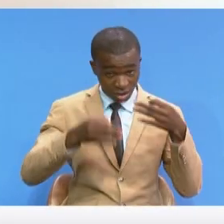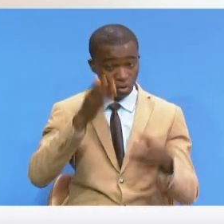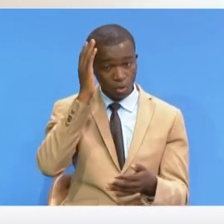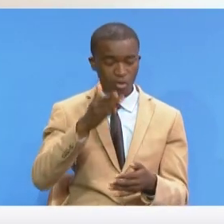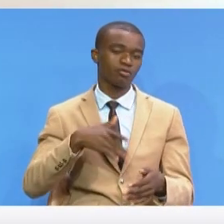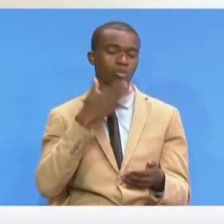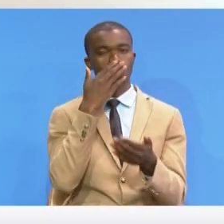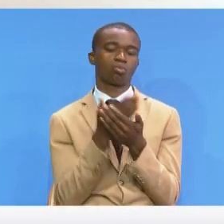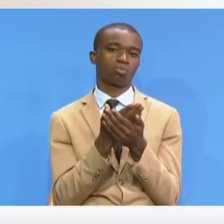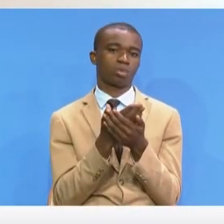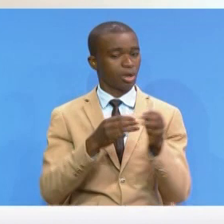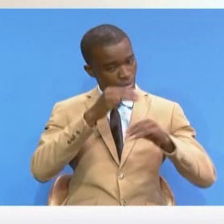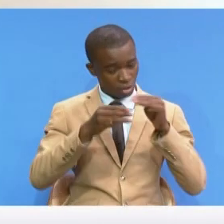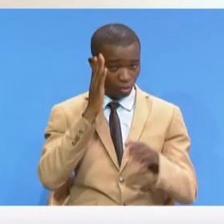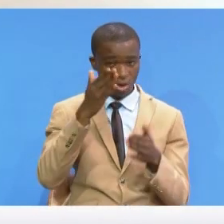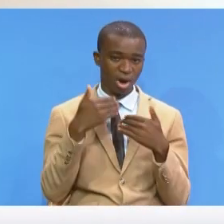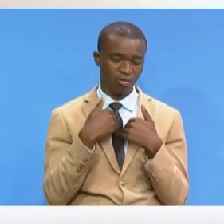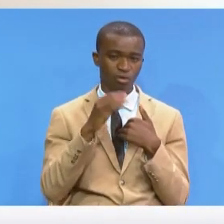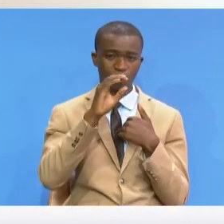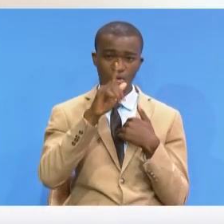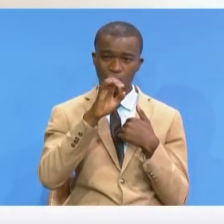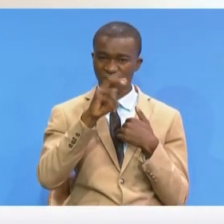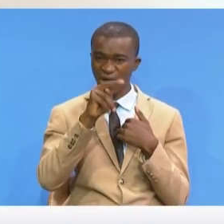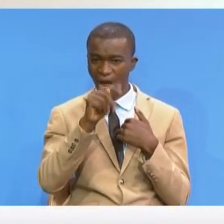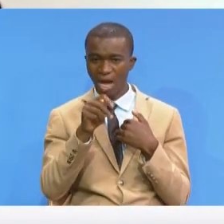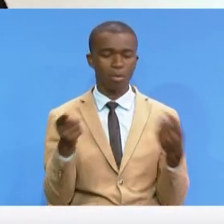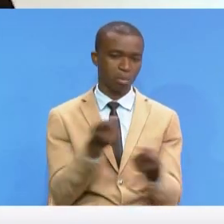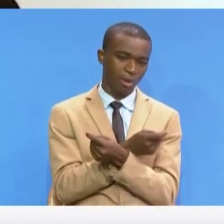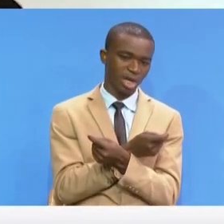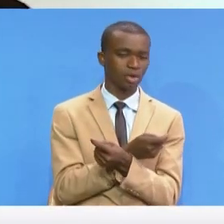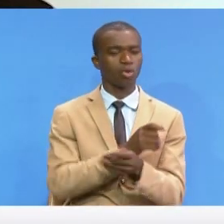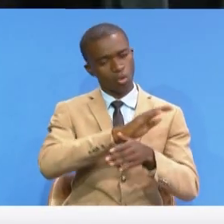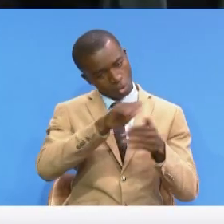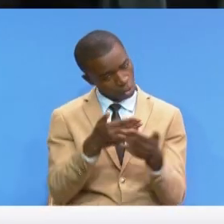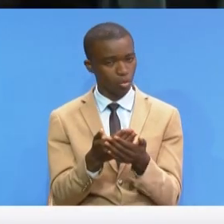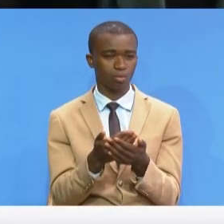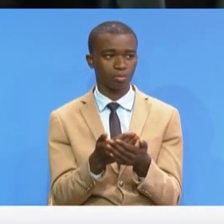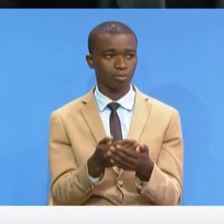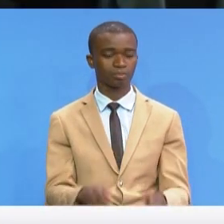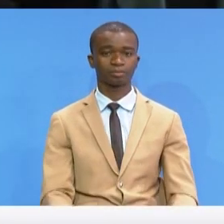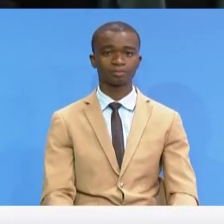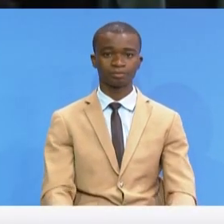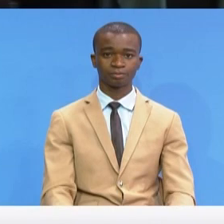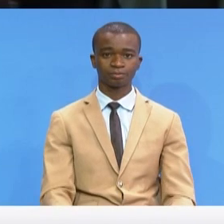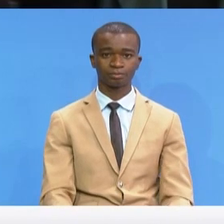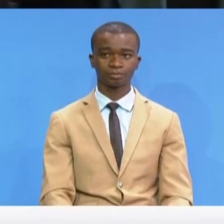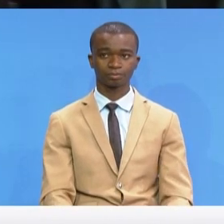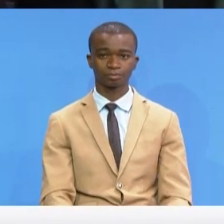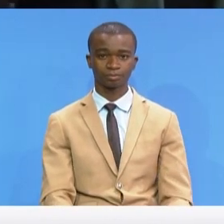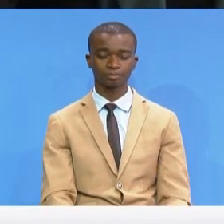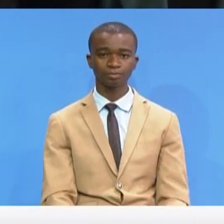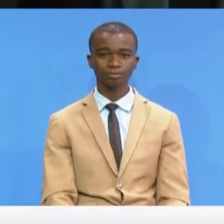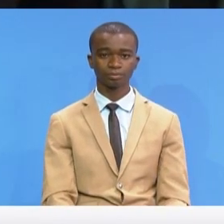because then we'll have clients in terms of amending and doing everything. Aaron Kamanga for Zanis